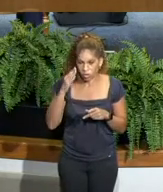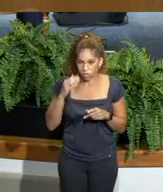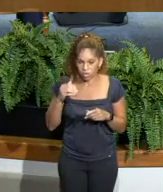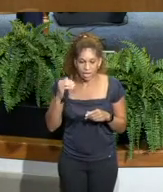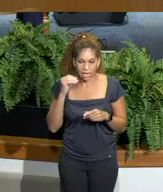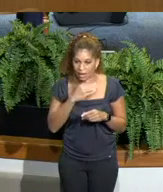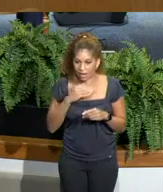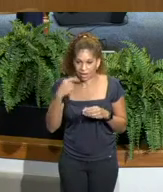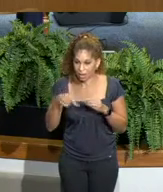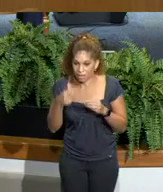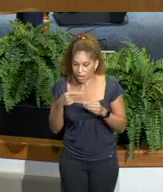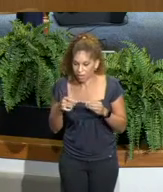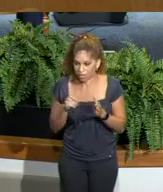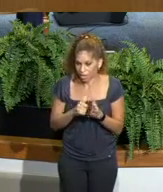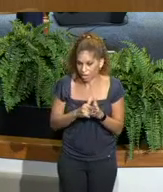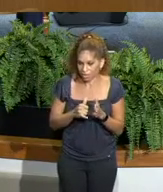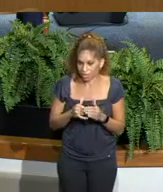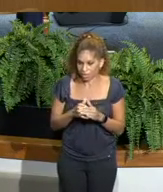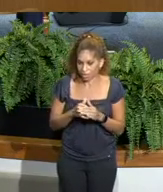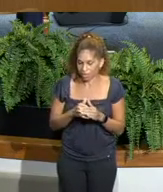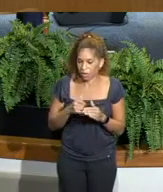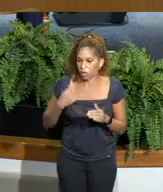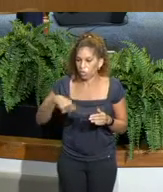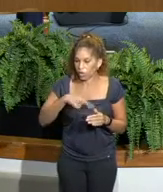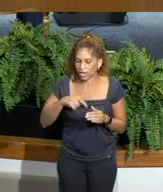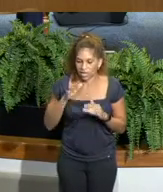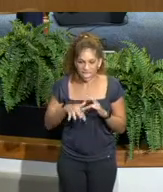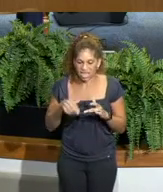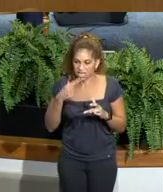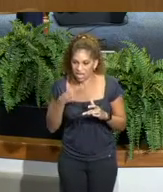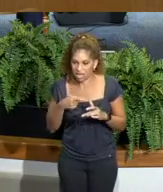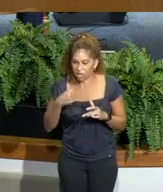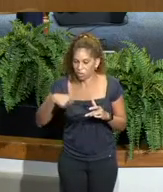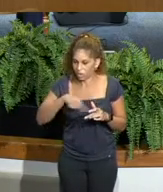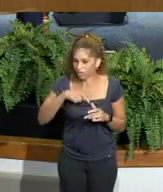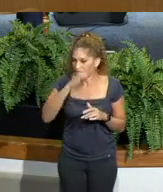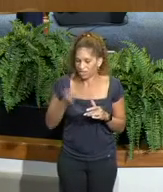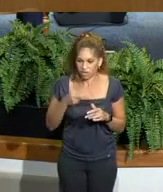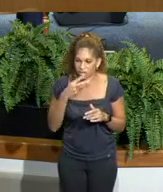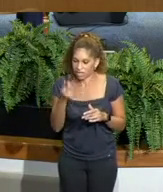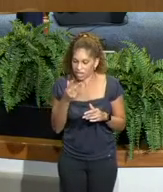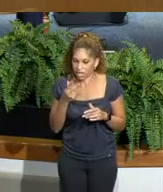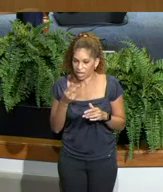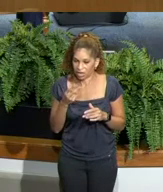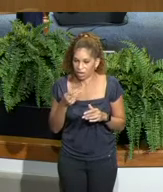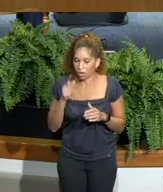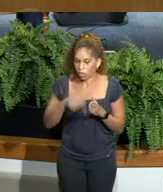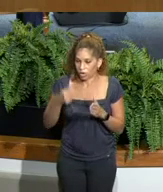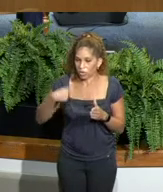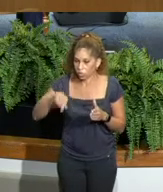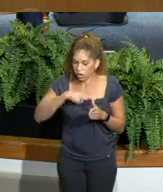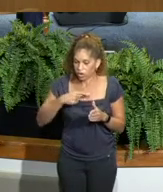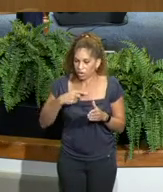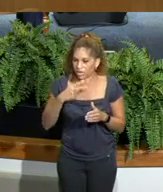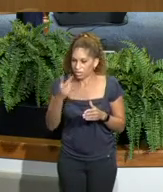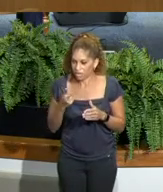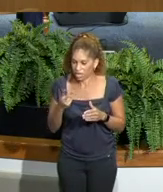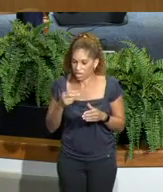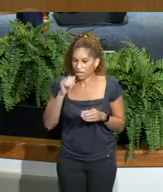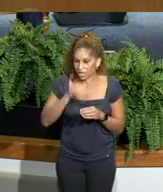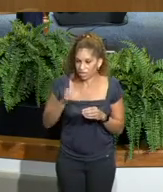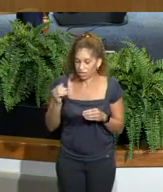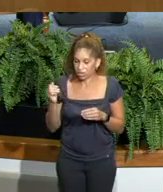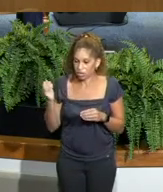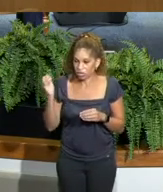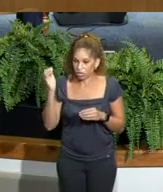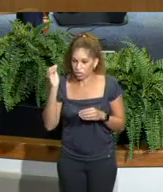say we've never seen this before. What we are seeing is rooted in struggles. It's rooted in struggles